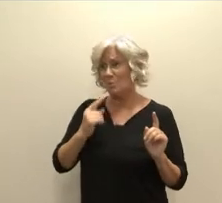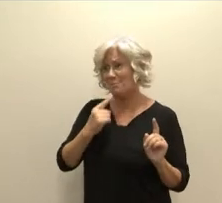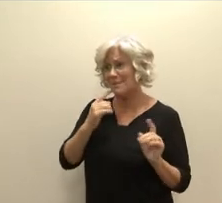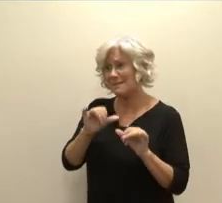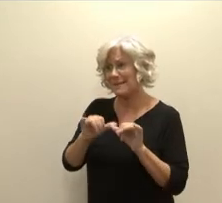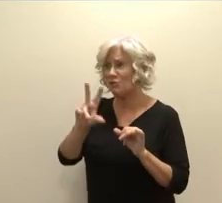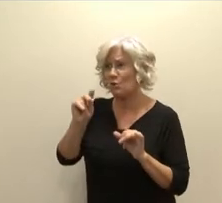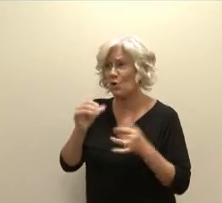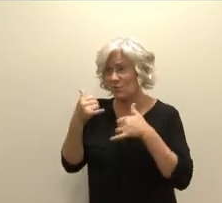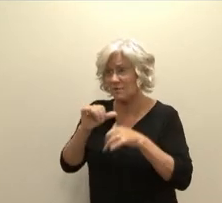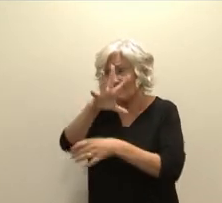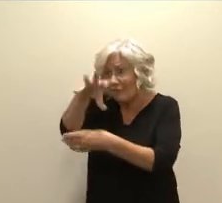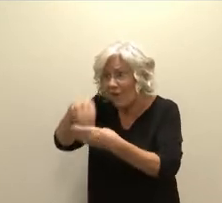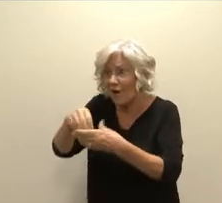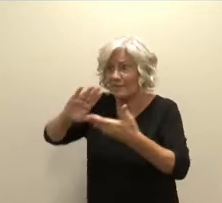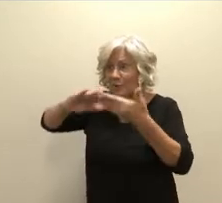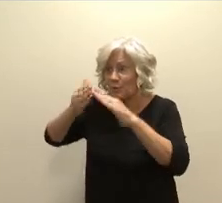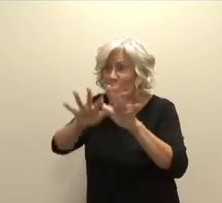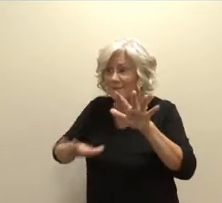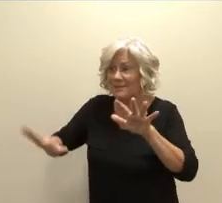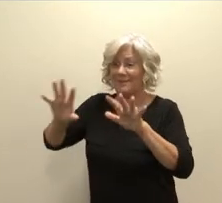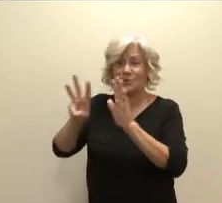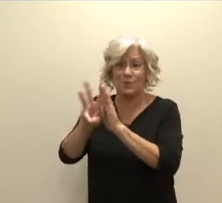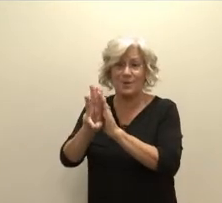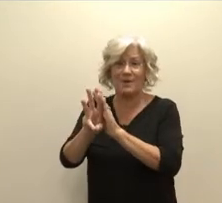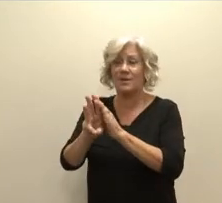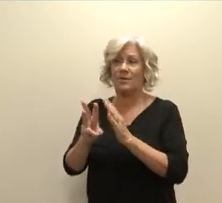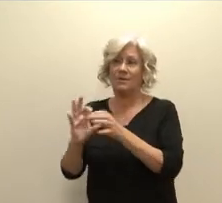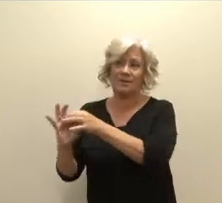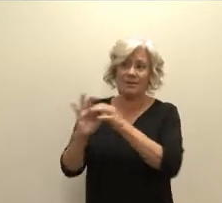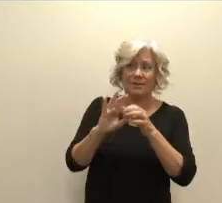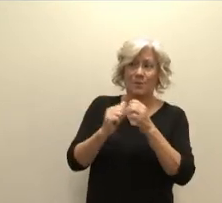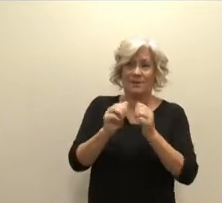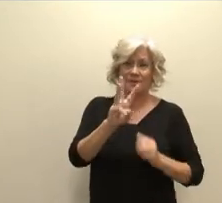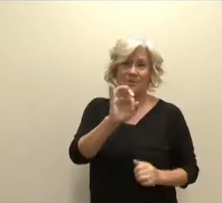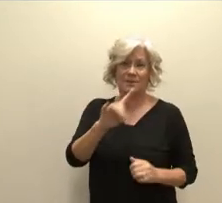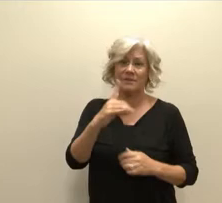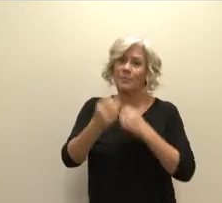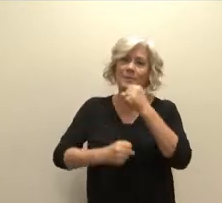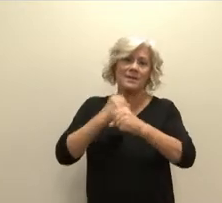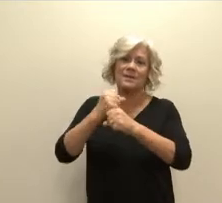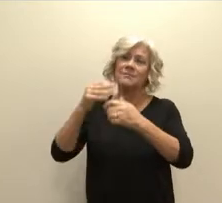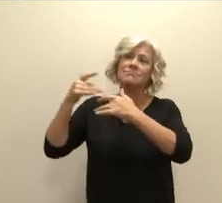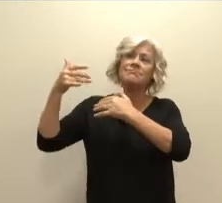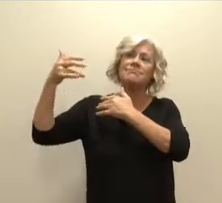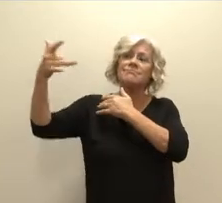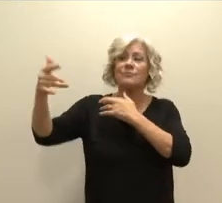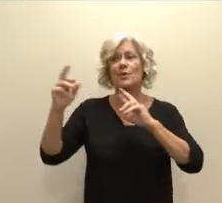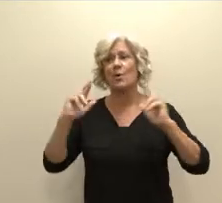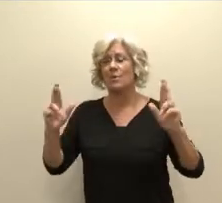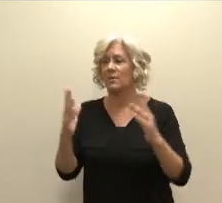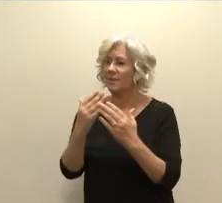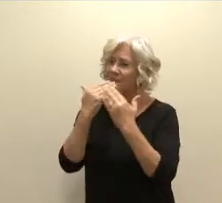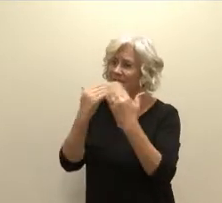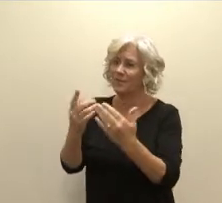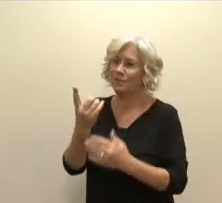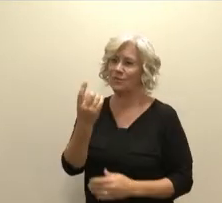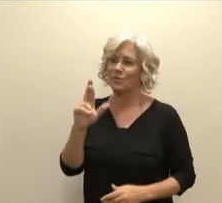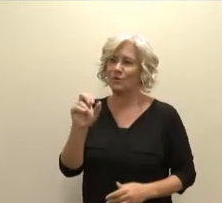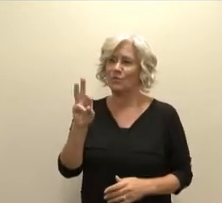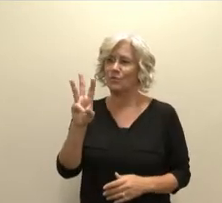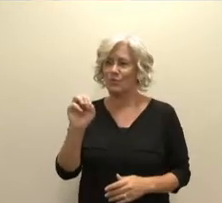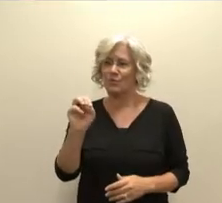stay engaged and stay with us at WISD for many, many years to come. Thank you, Dr. Rowe.